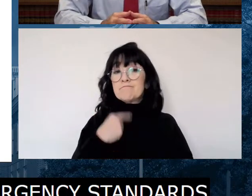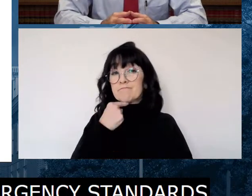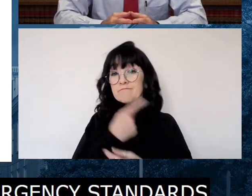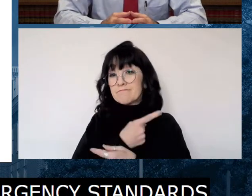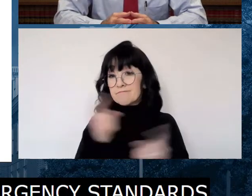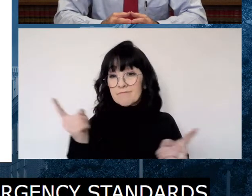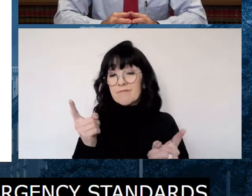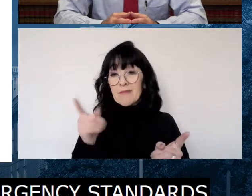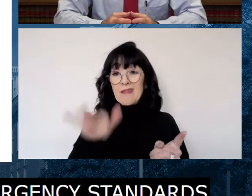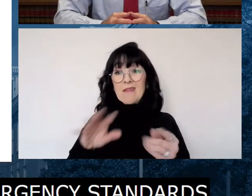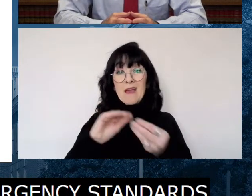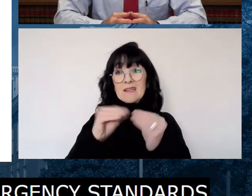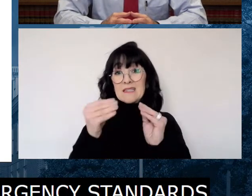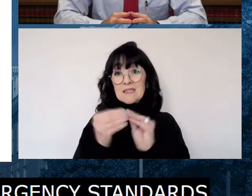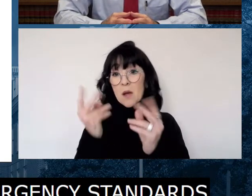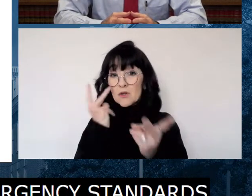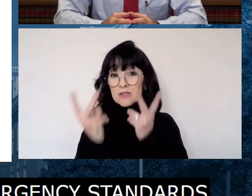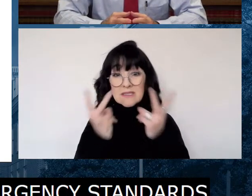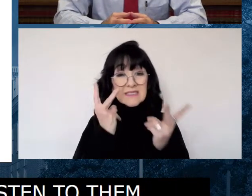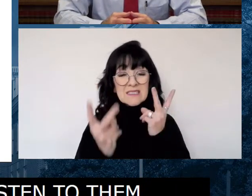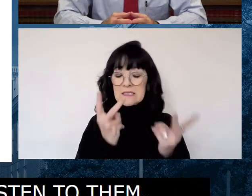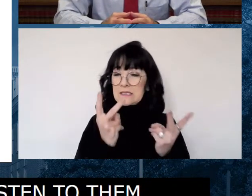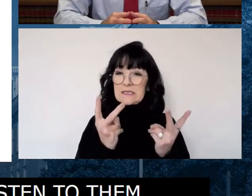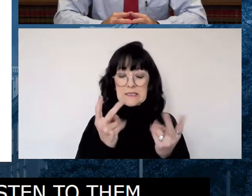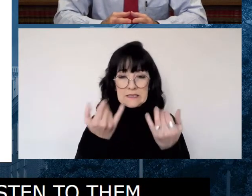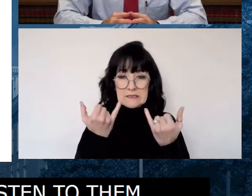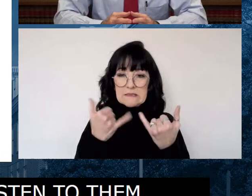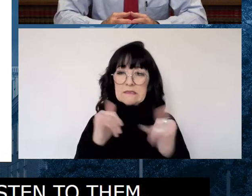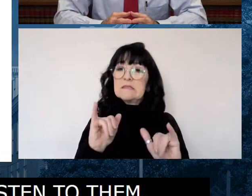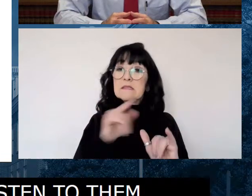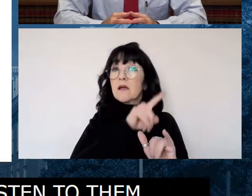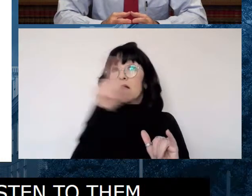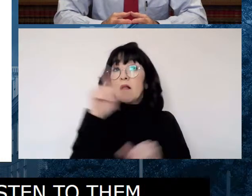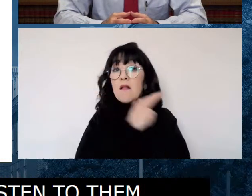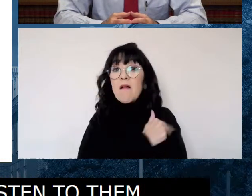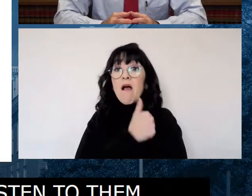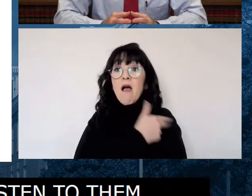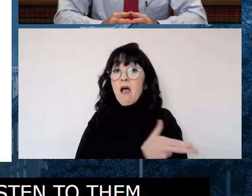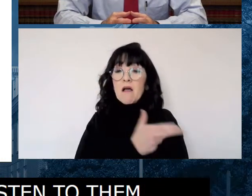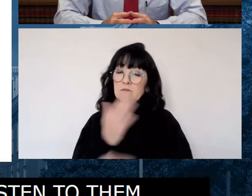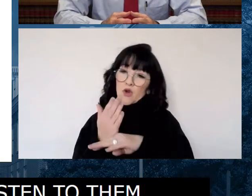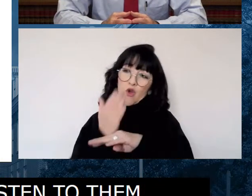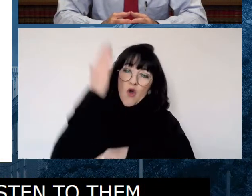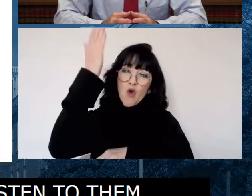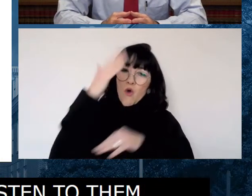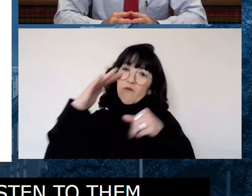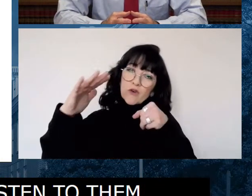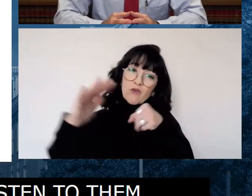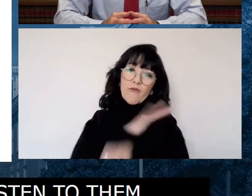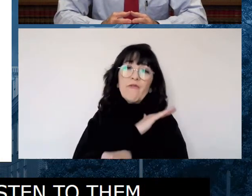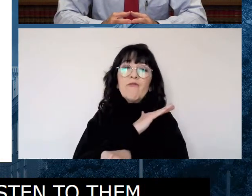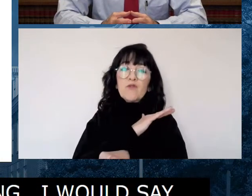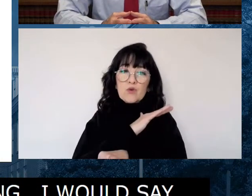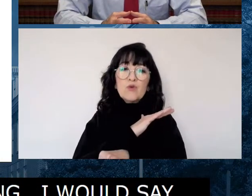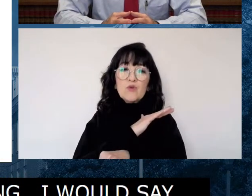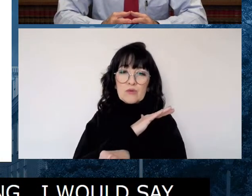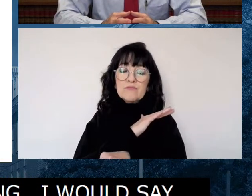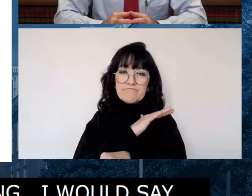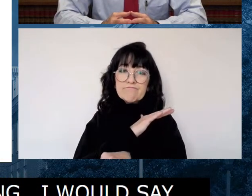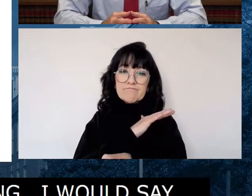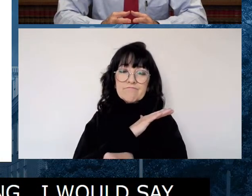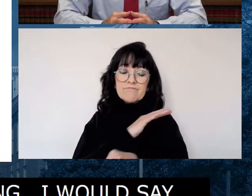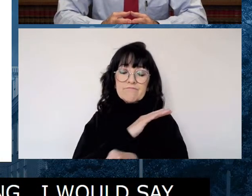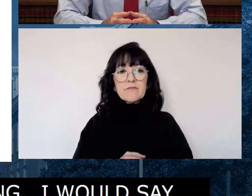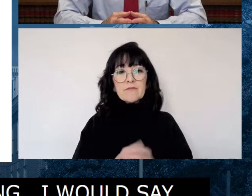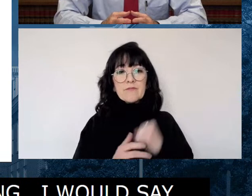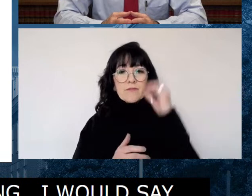demonstrate that they're still over 100% capacity there with this graph that we're looking at. We will talk to them later this week,